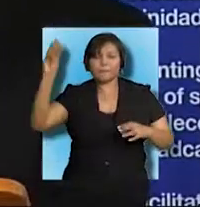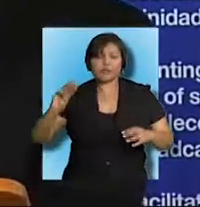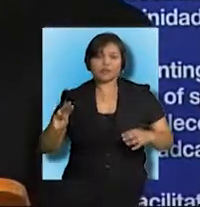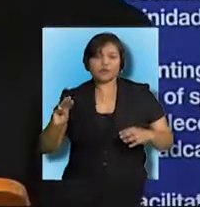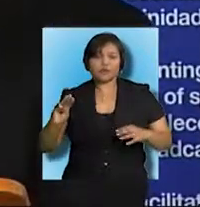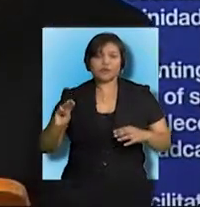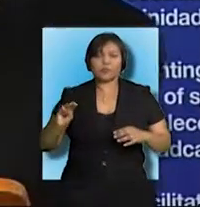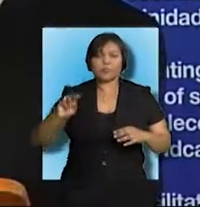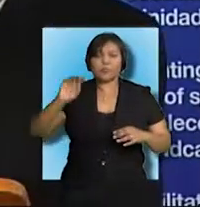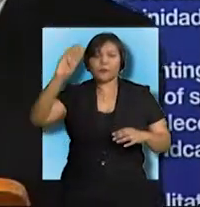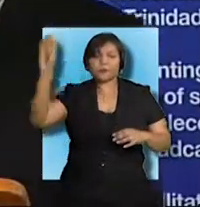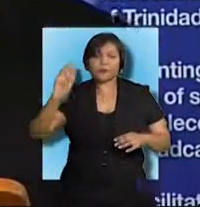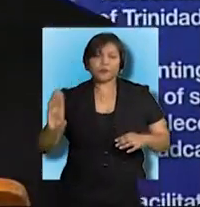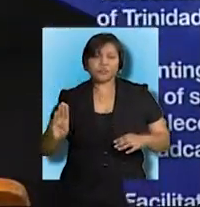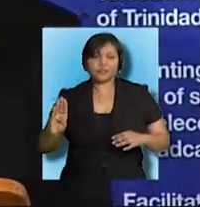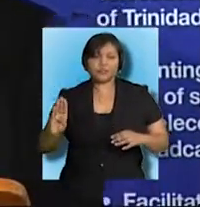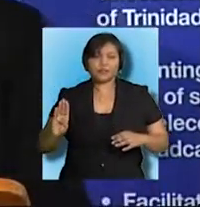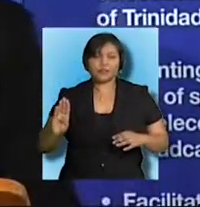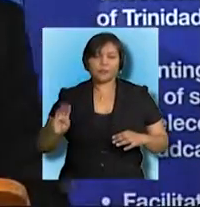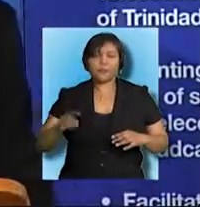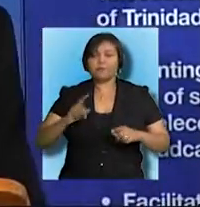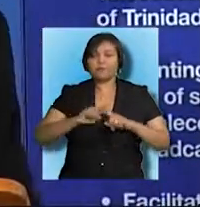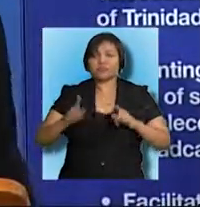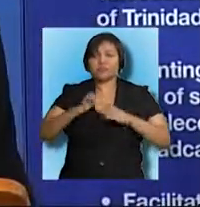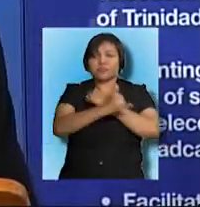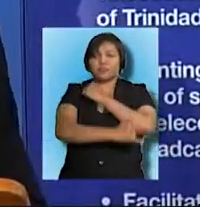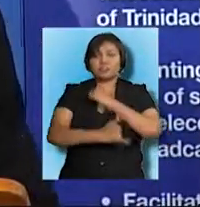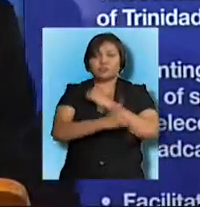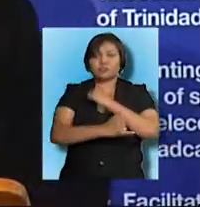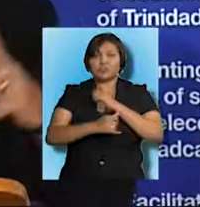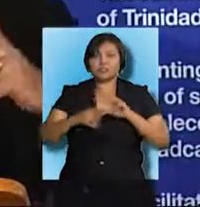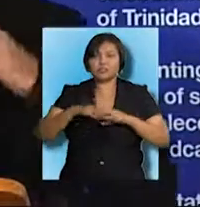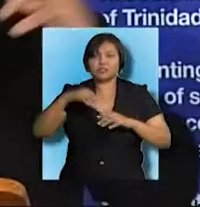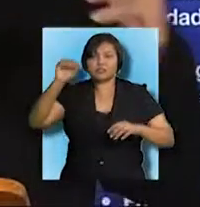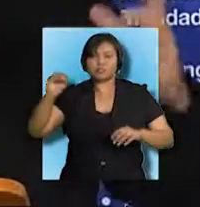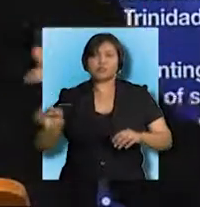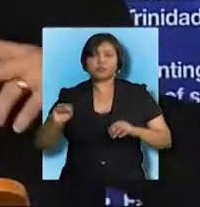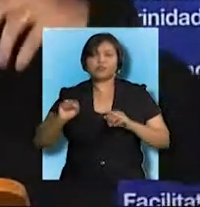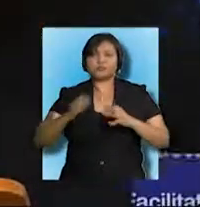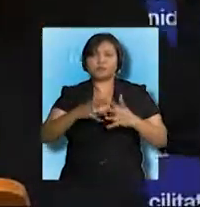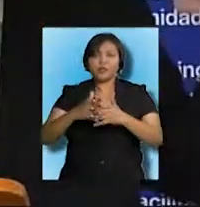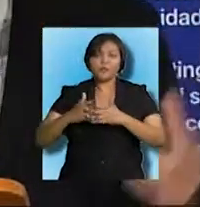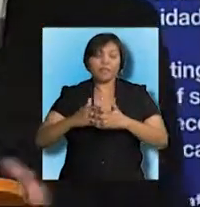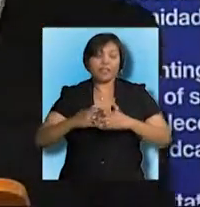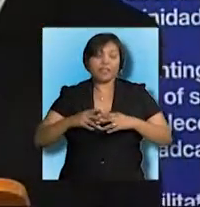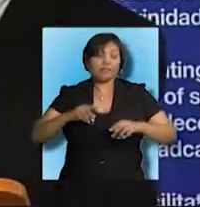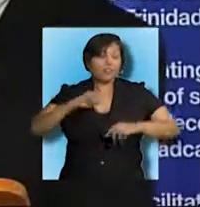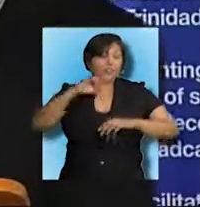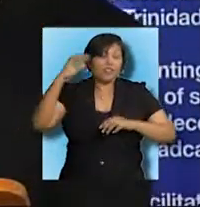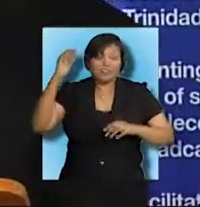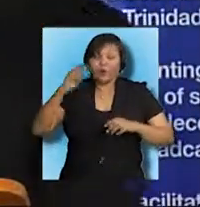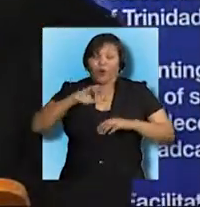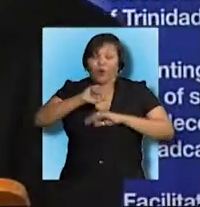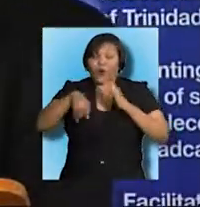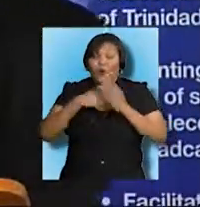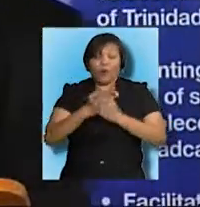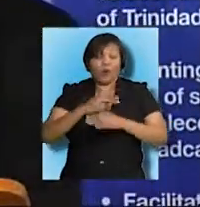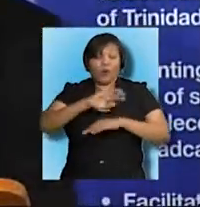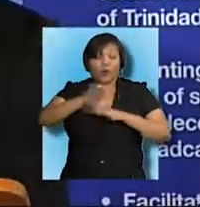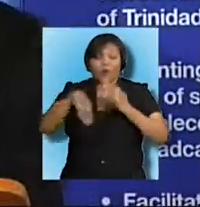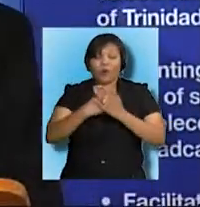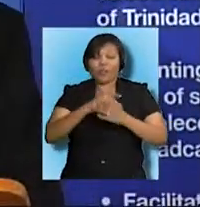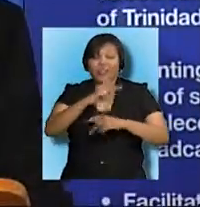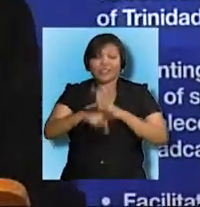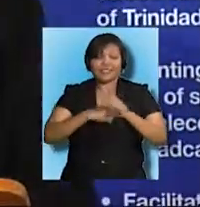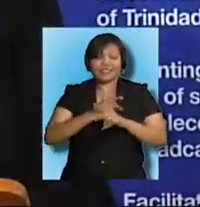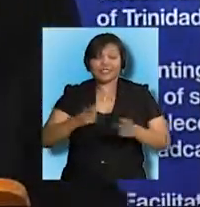Mexico, in Brazil, in Ecuador, in Argentina. There are wild and wonderful claims of government oppression